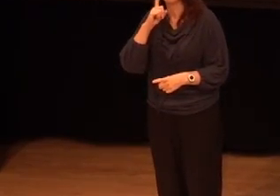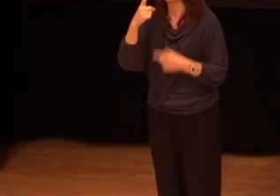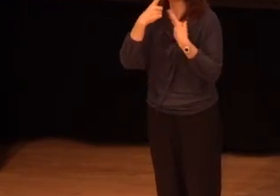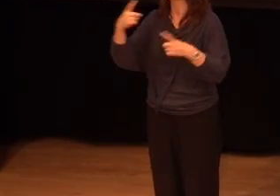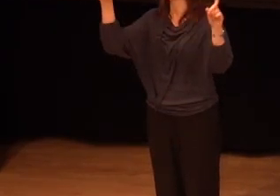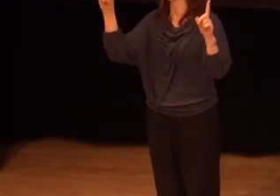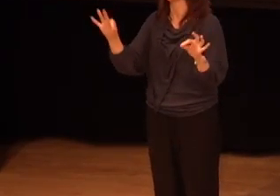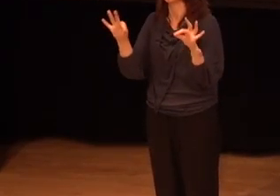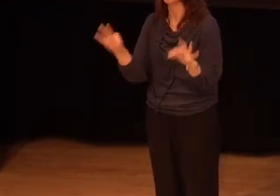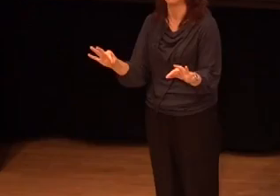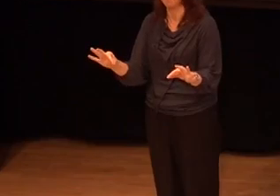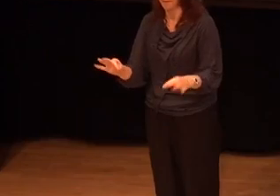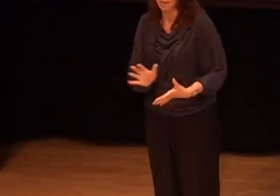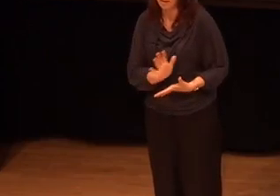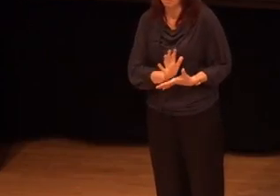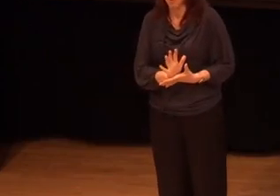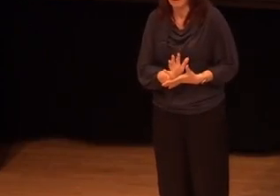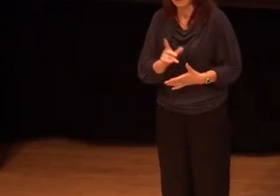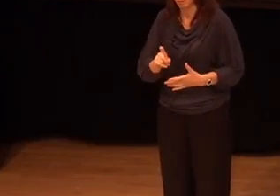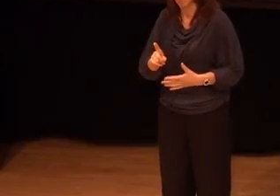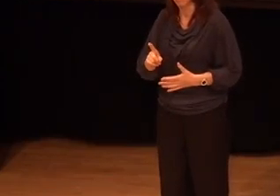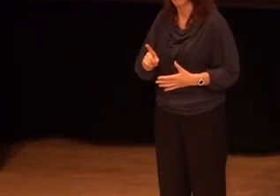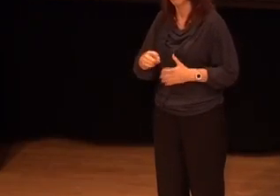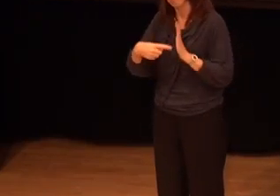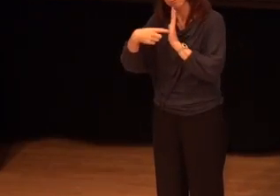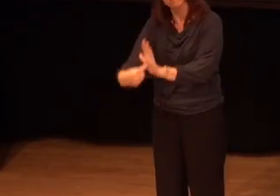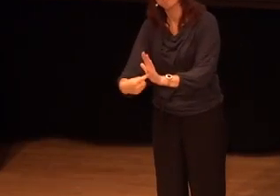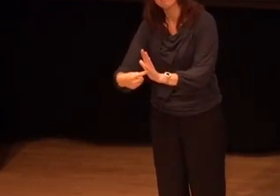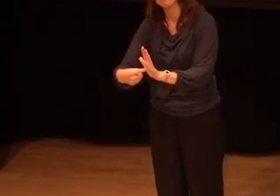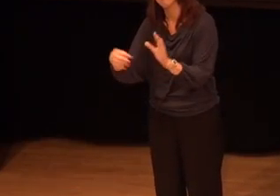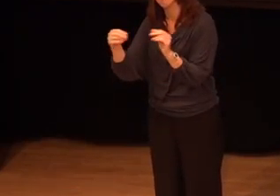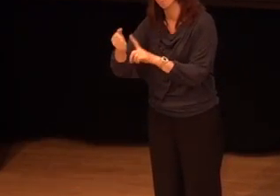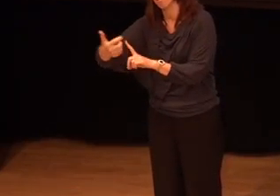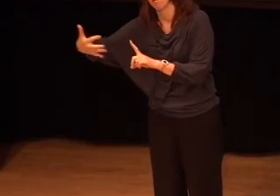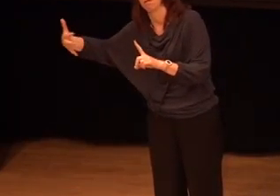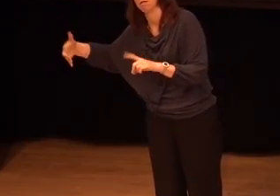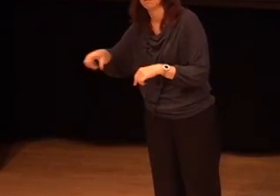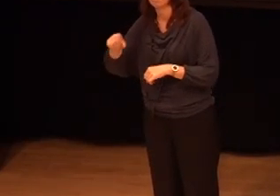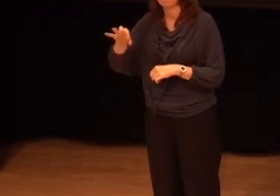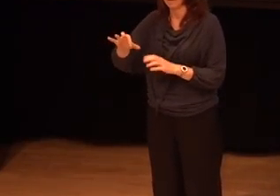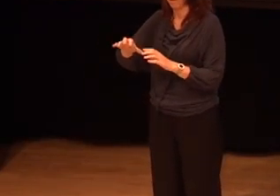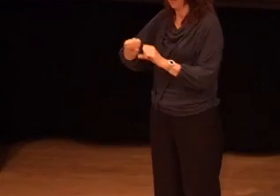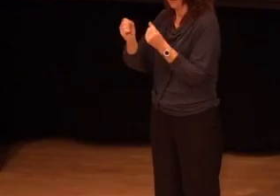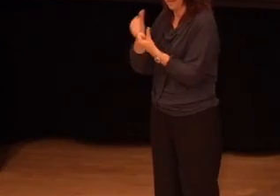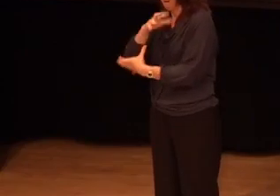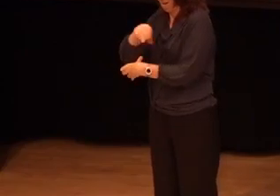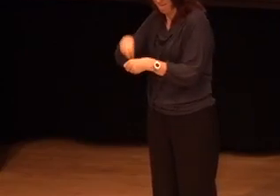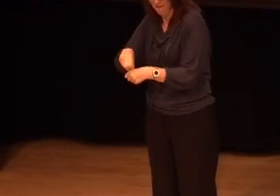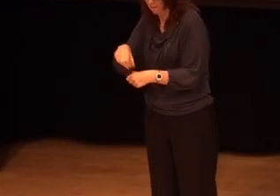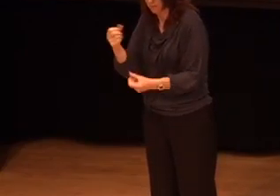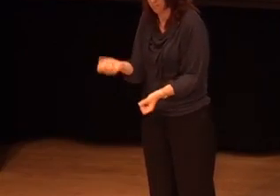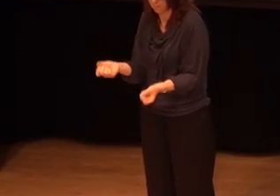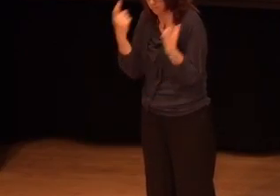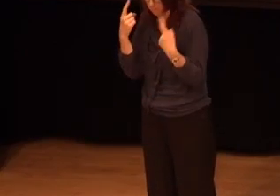this film is to pick up where that leaves off and say, hang on, there's actually a whole lot more. If the rest of society doesn't get involved and doesn't